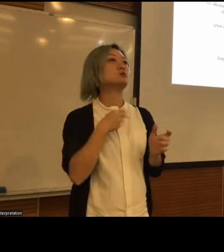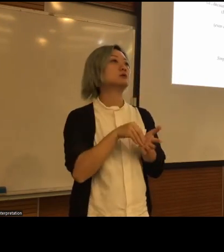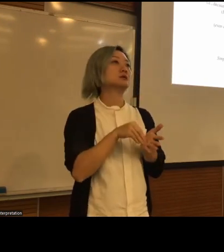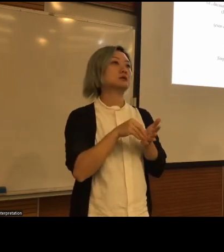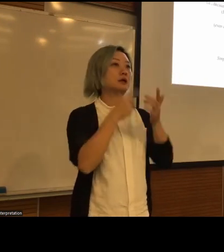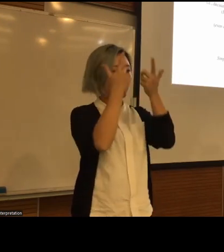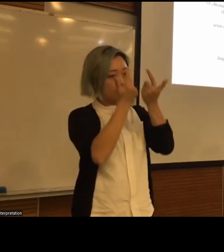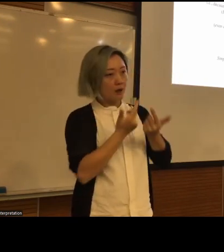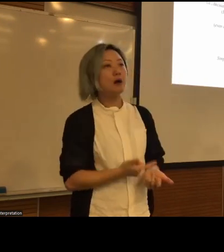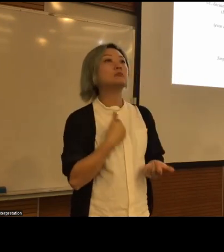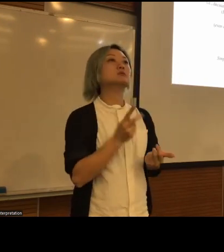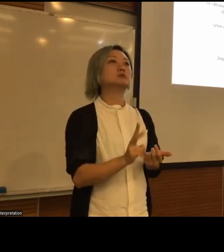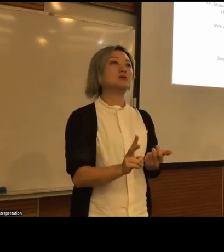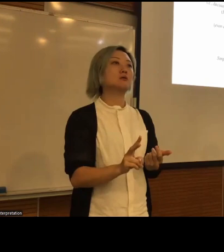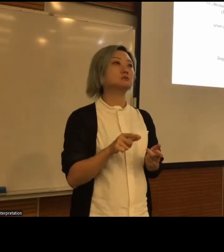Right. So,